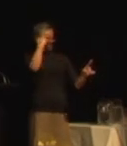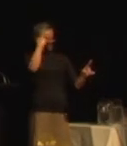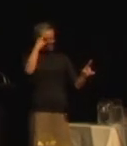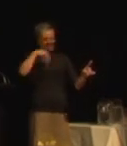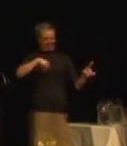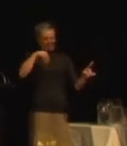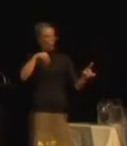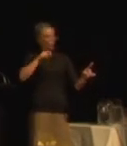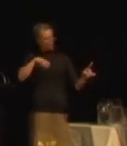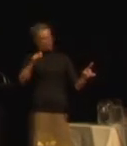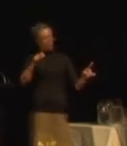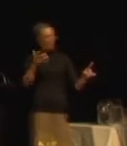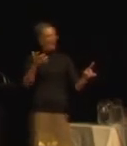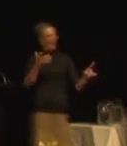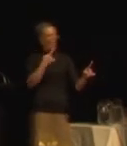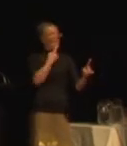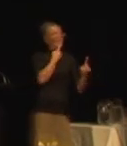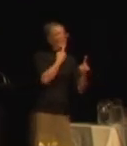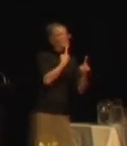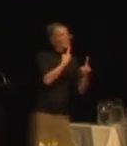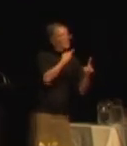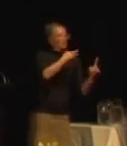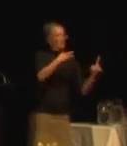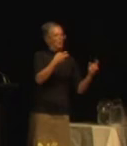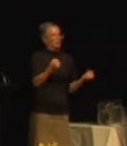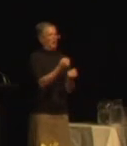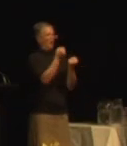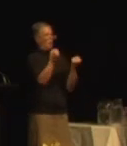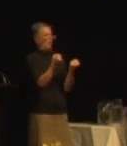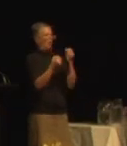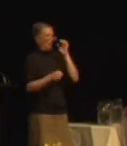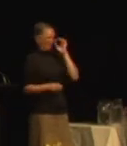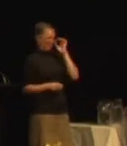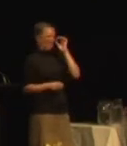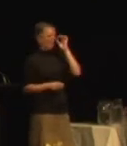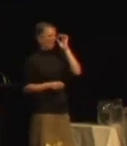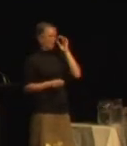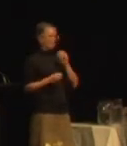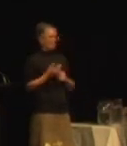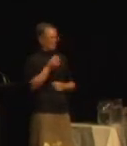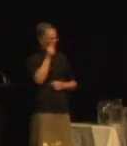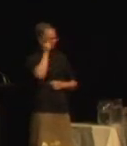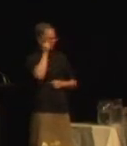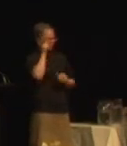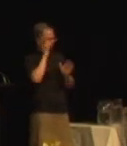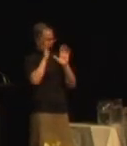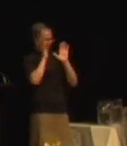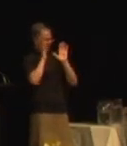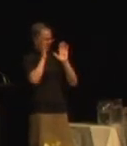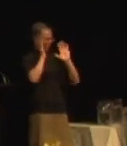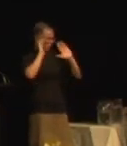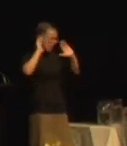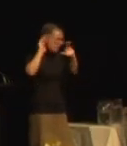needs reminding that information is power. In the wake of Cambridge Analytica's micro-targeting of voters via Facebook for